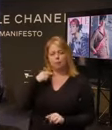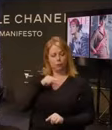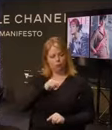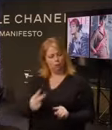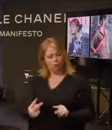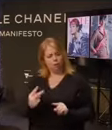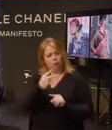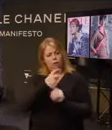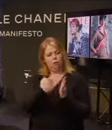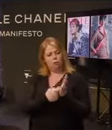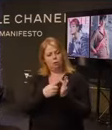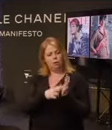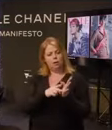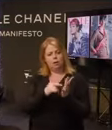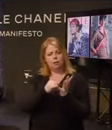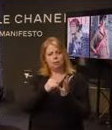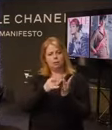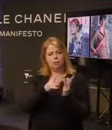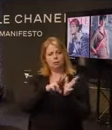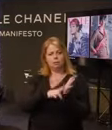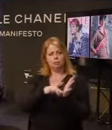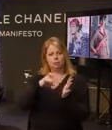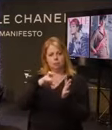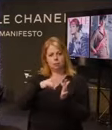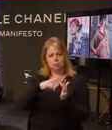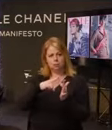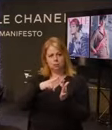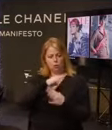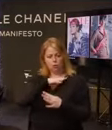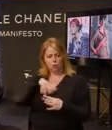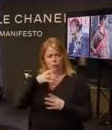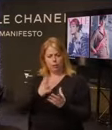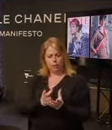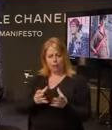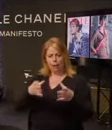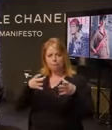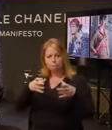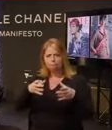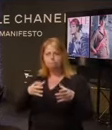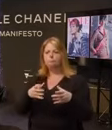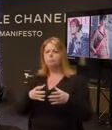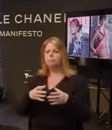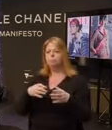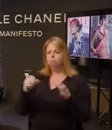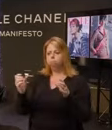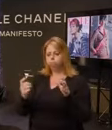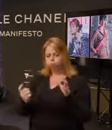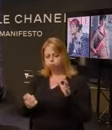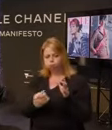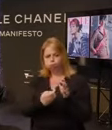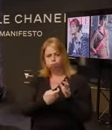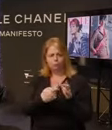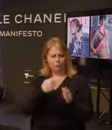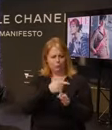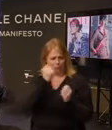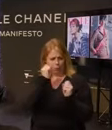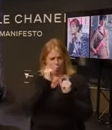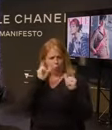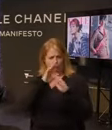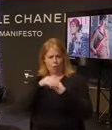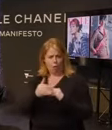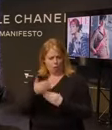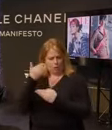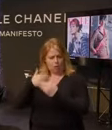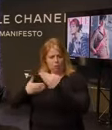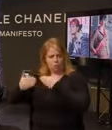know, Renaissance jewellery, those beautiful big enamel cups, you know, she was aware of other historical precedents. But